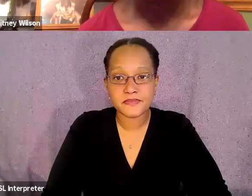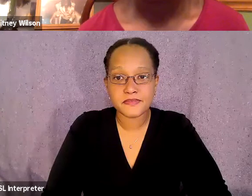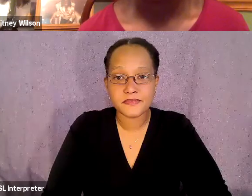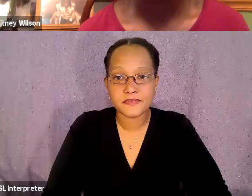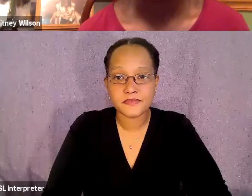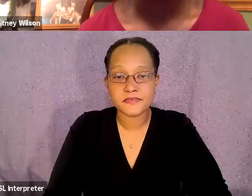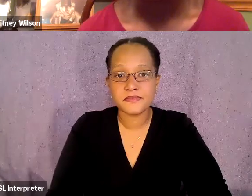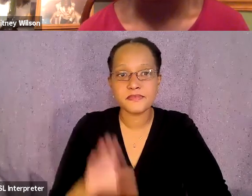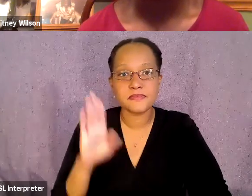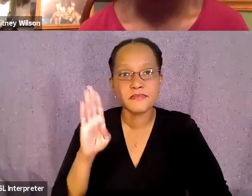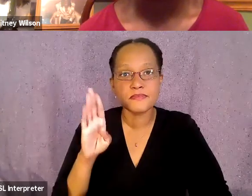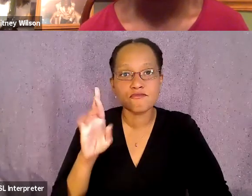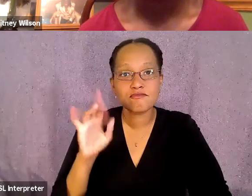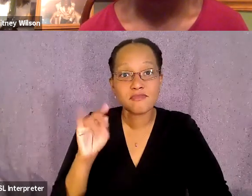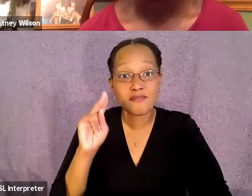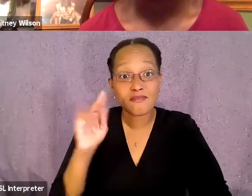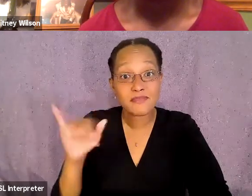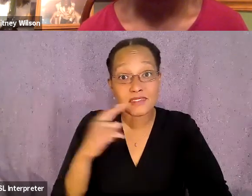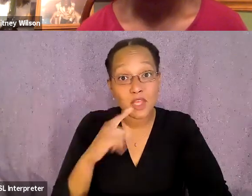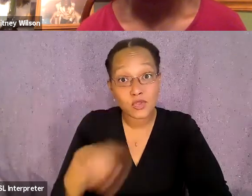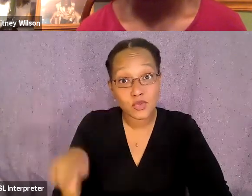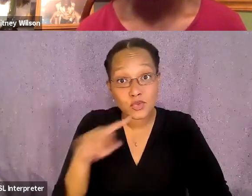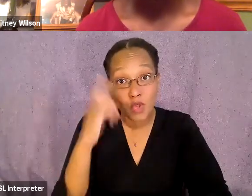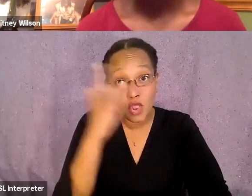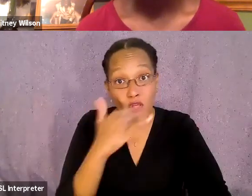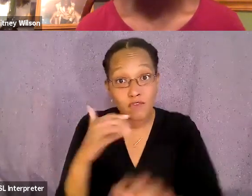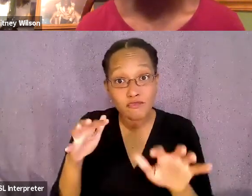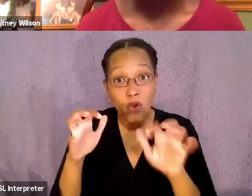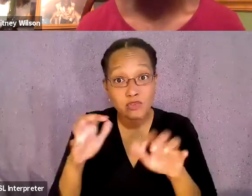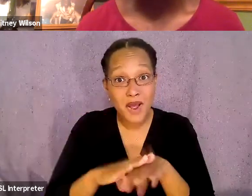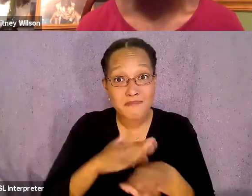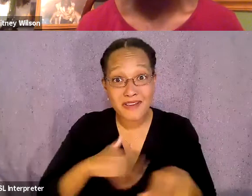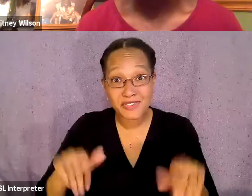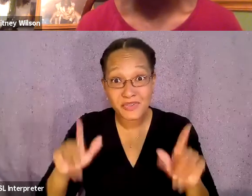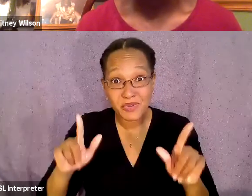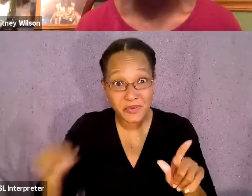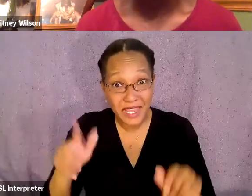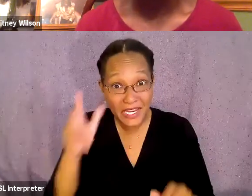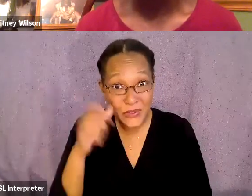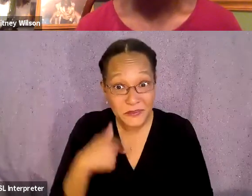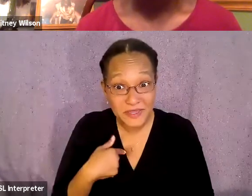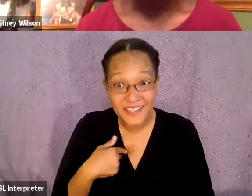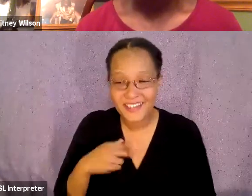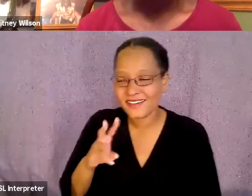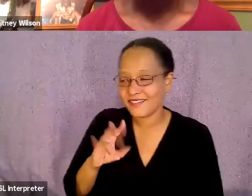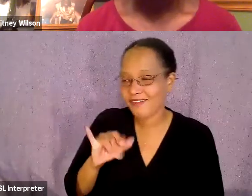You all froze for me, am I? We hear you, Brittany. Oh, okay, you froze for a second, I think. But